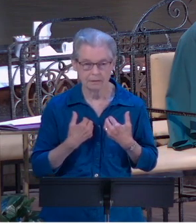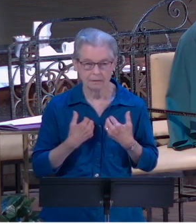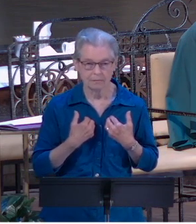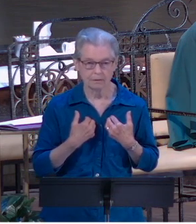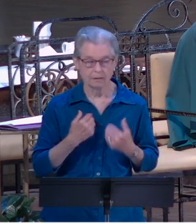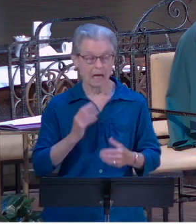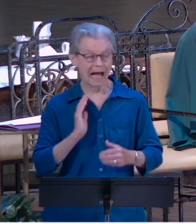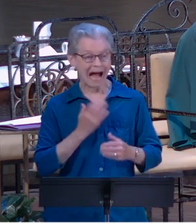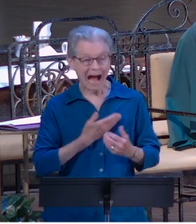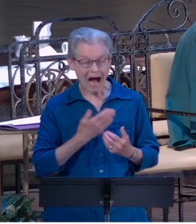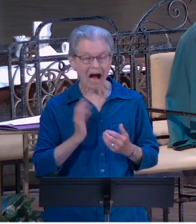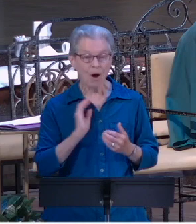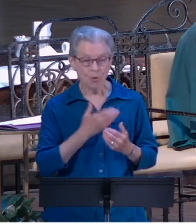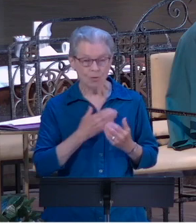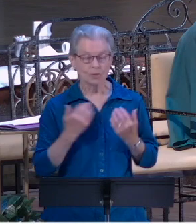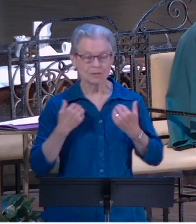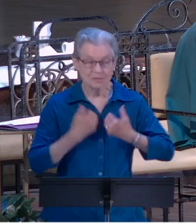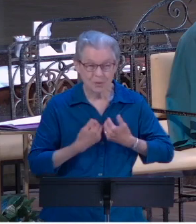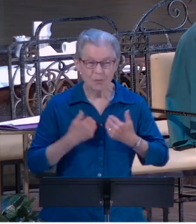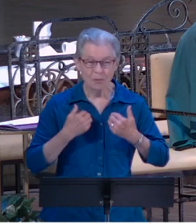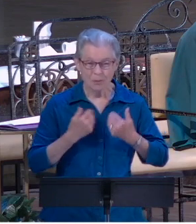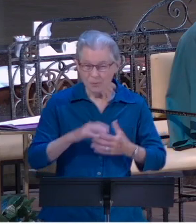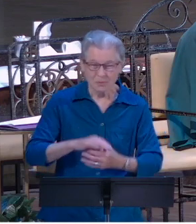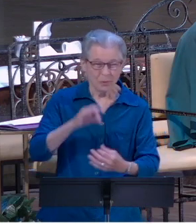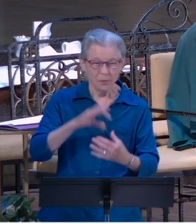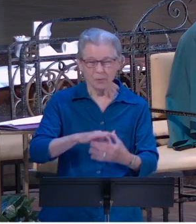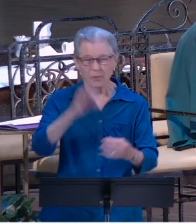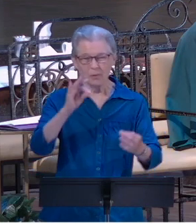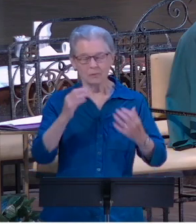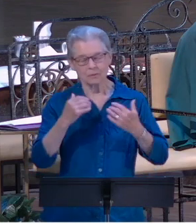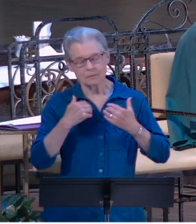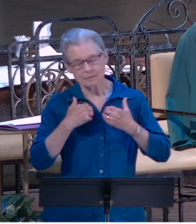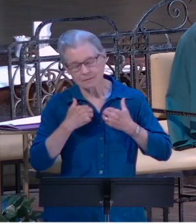Our souls are so tired.